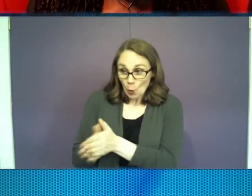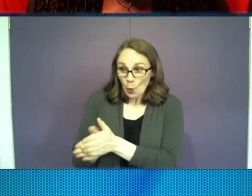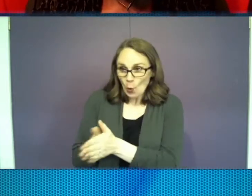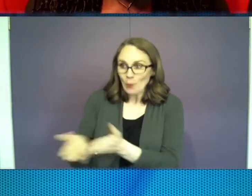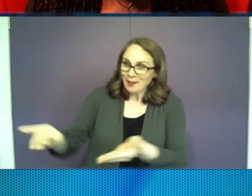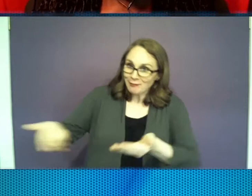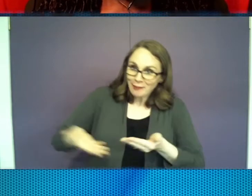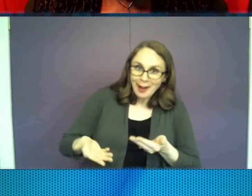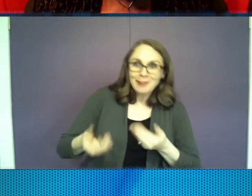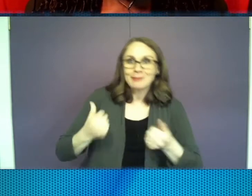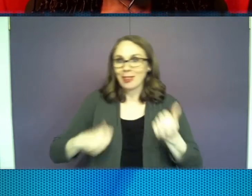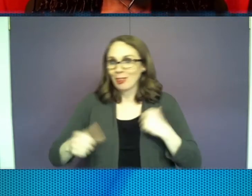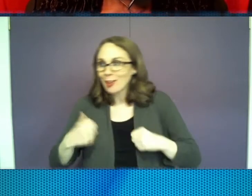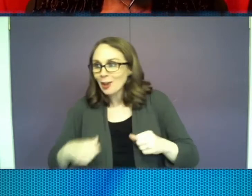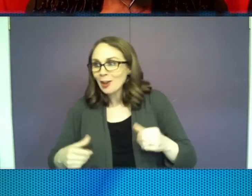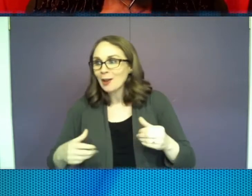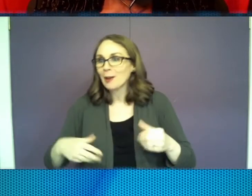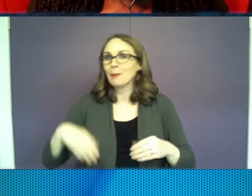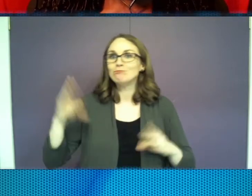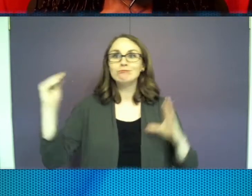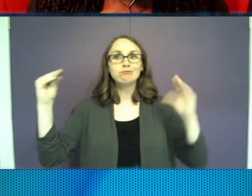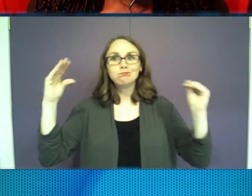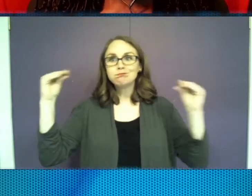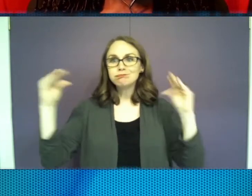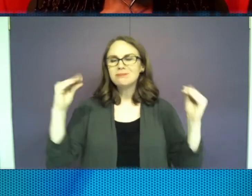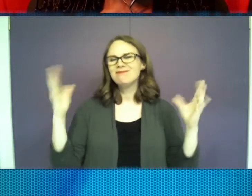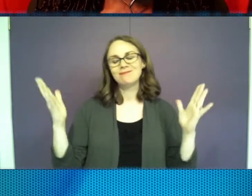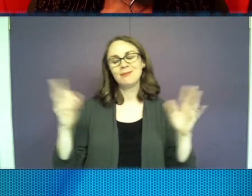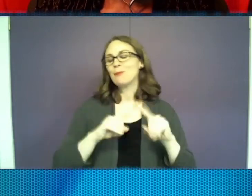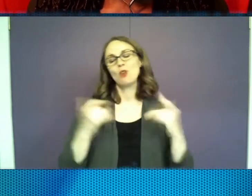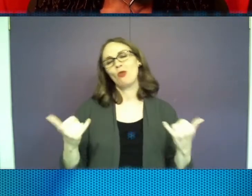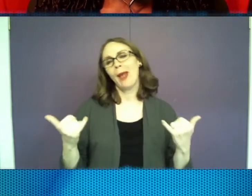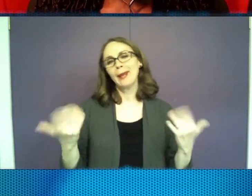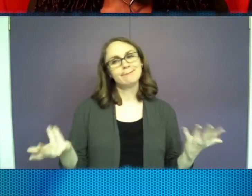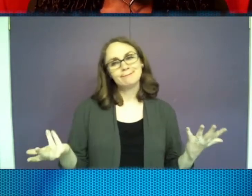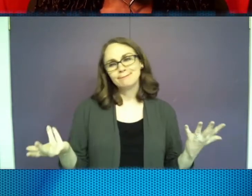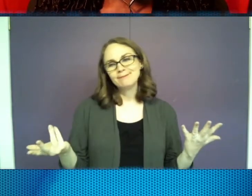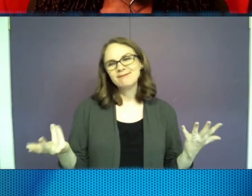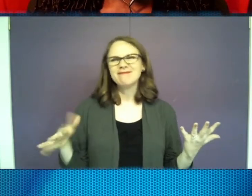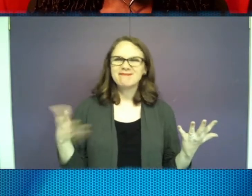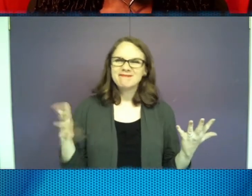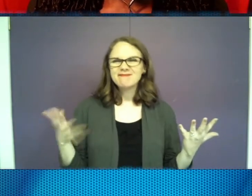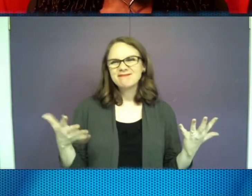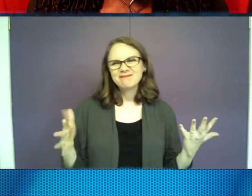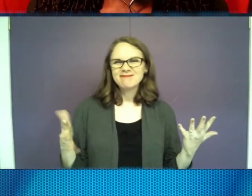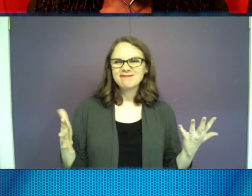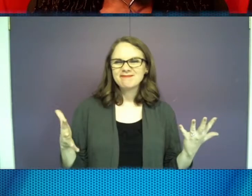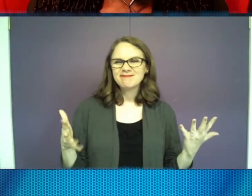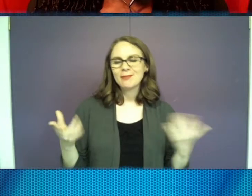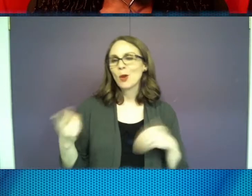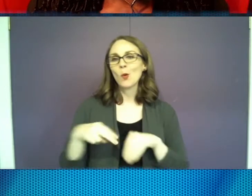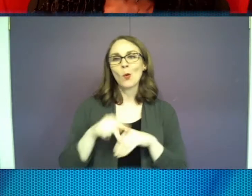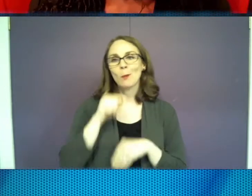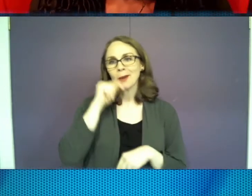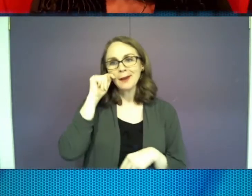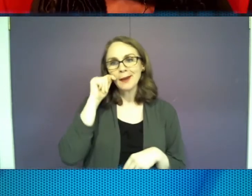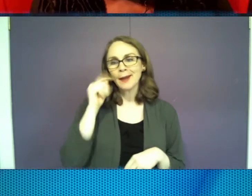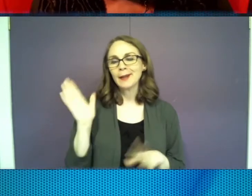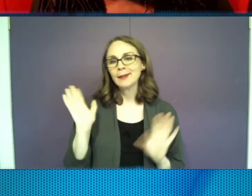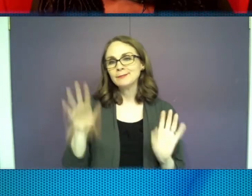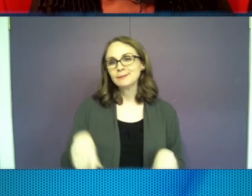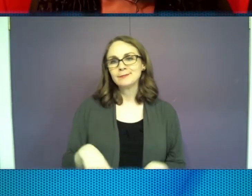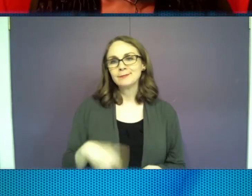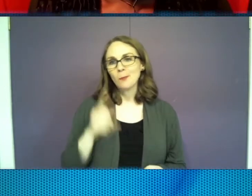theater, for the puppet performer. But right now, it's like a normal teenager that is interested more